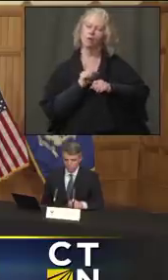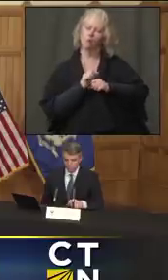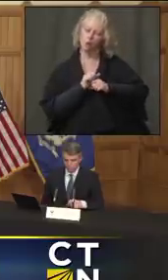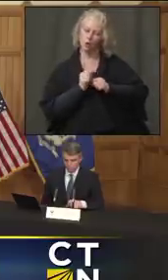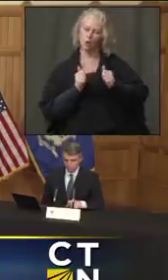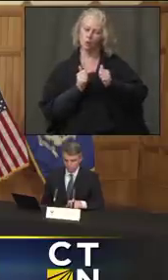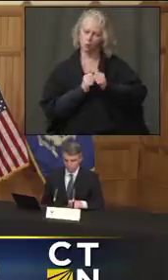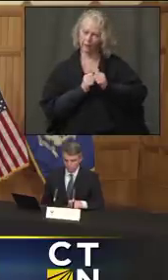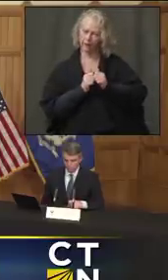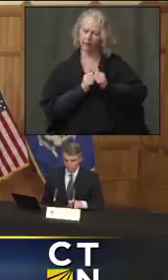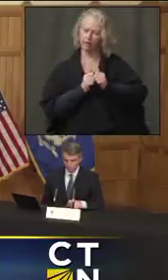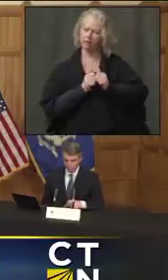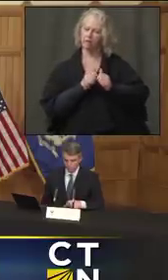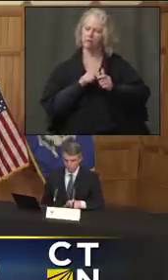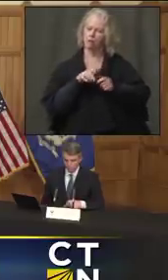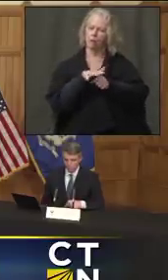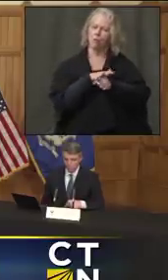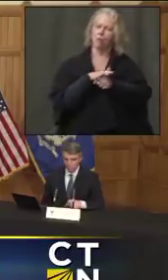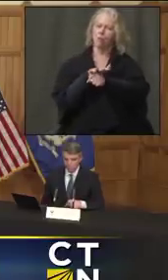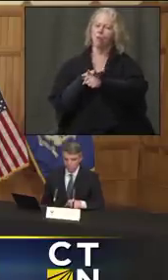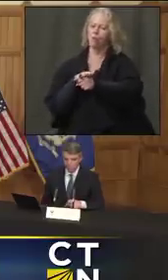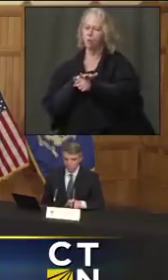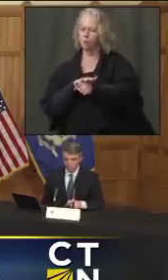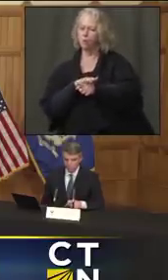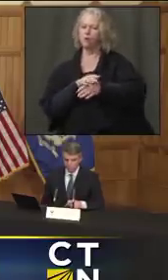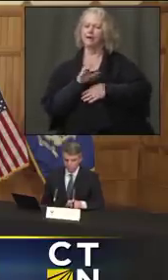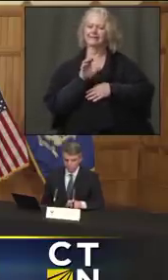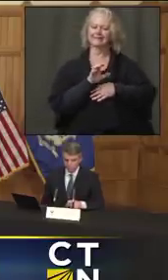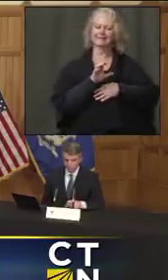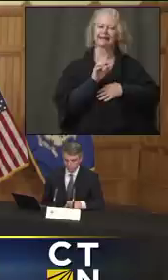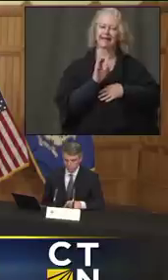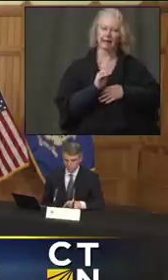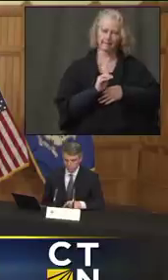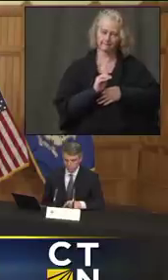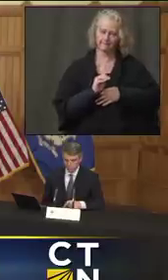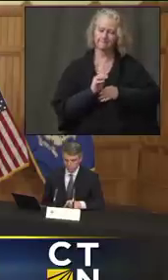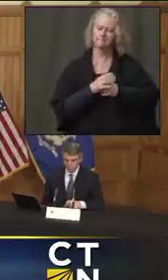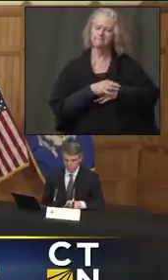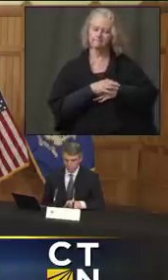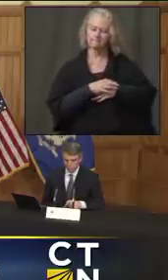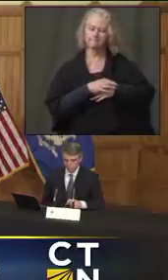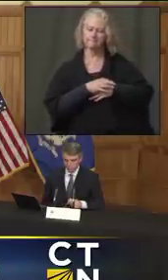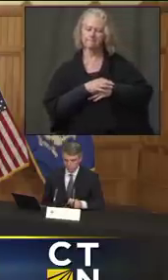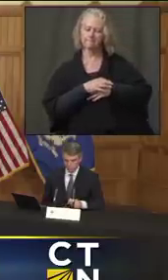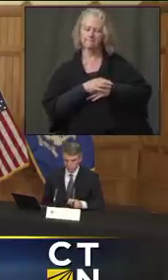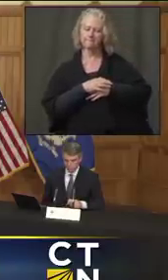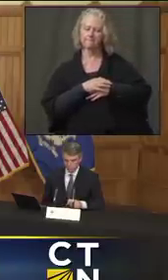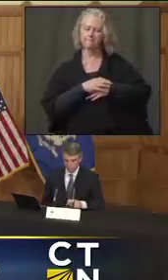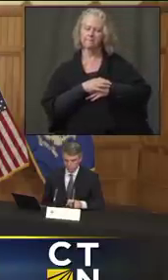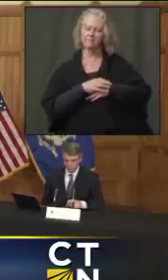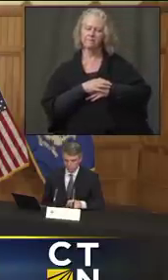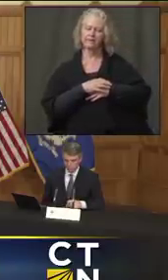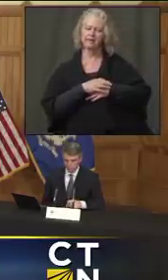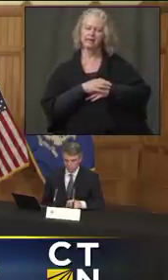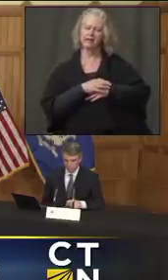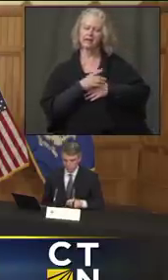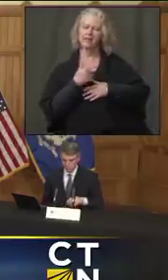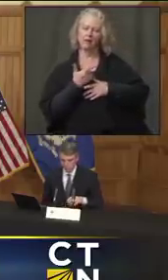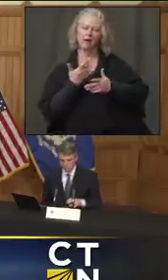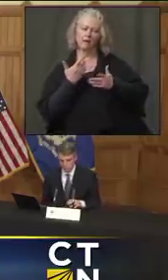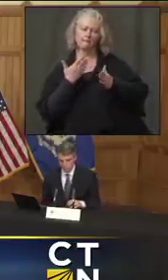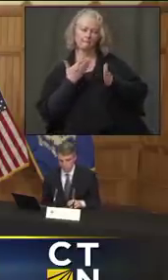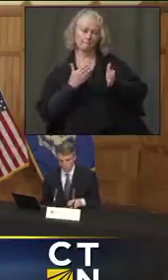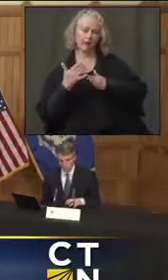with the local municipalities, CCM, costs as it deals with this issue. We should be issuing an